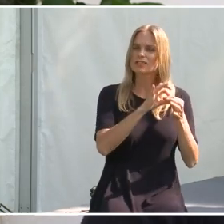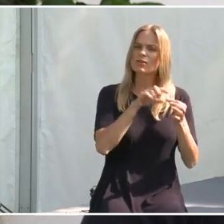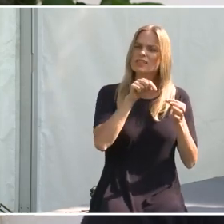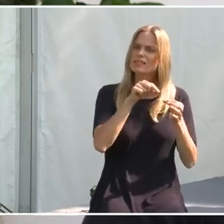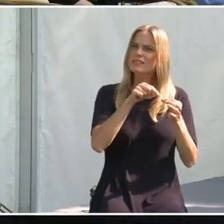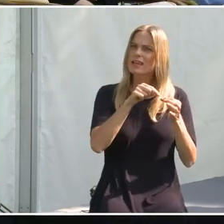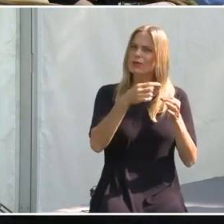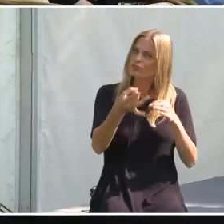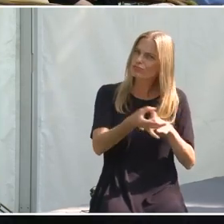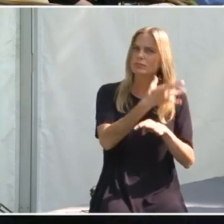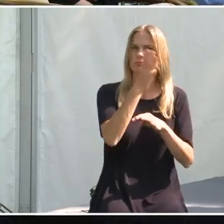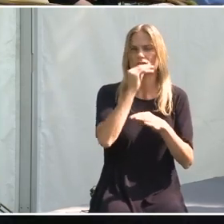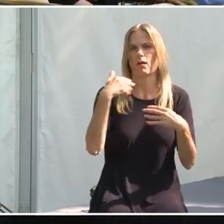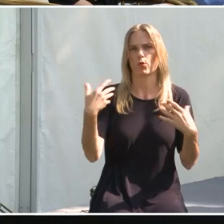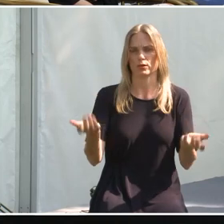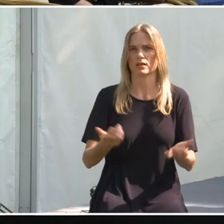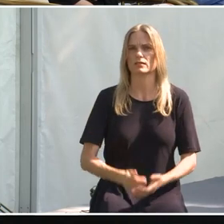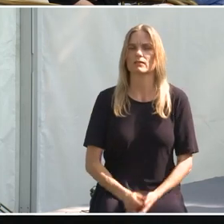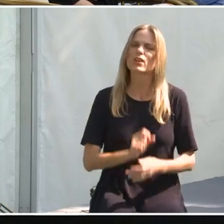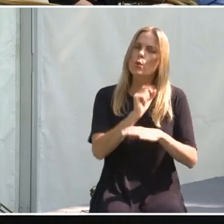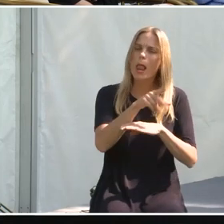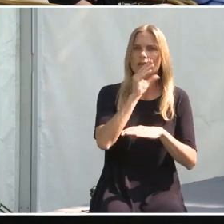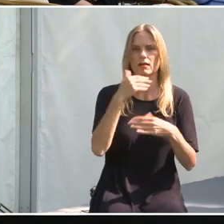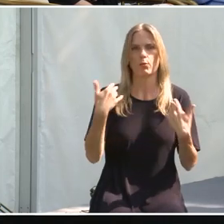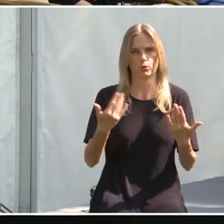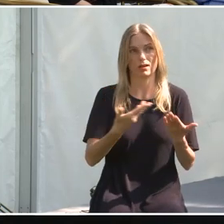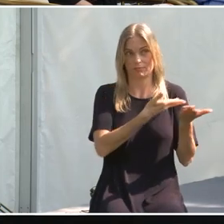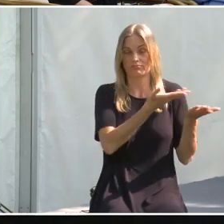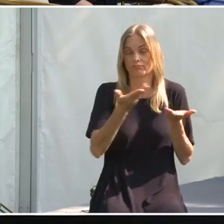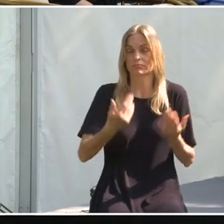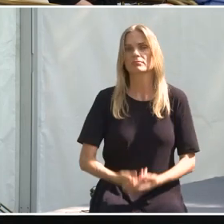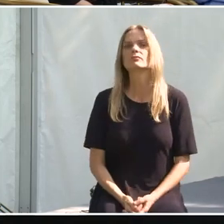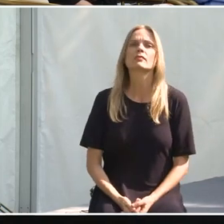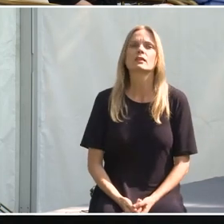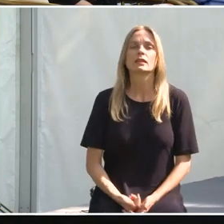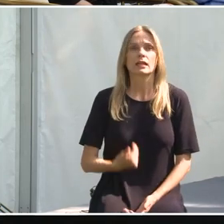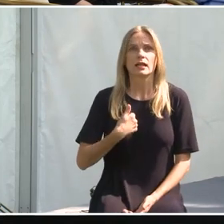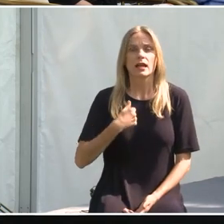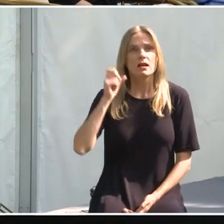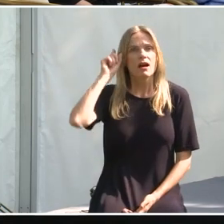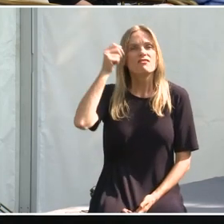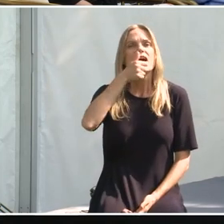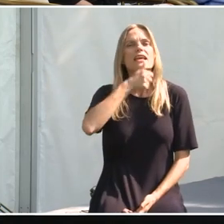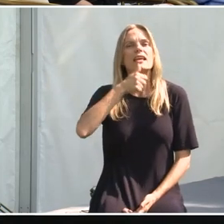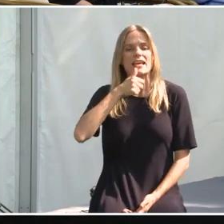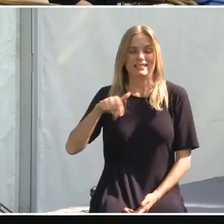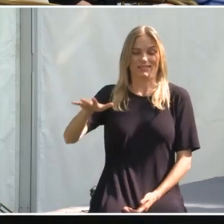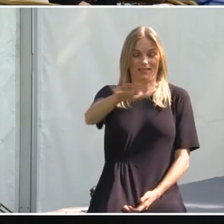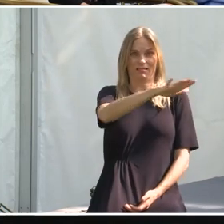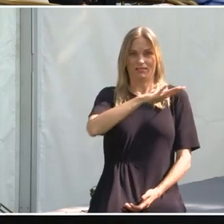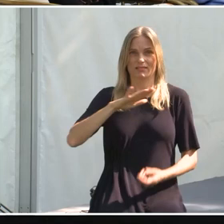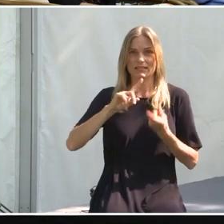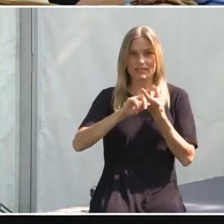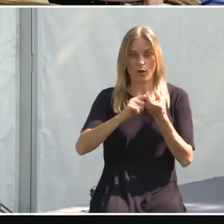stigma? It's open for all of you. I think in the Estonian context, what I as a